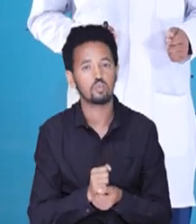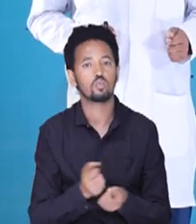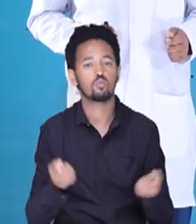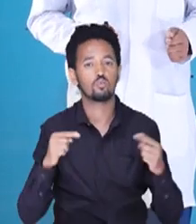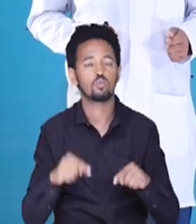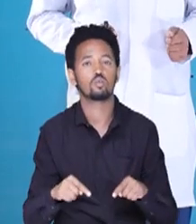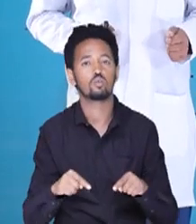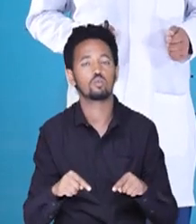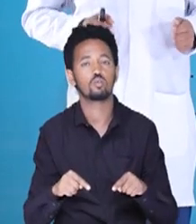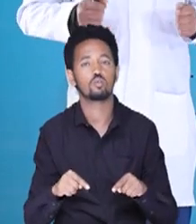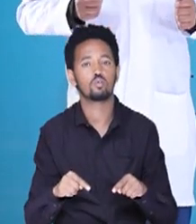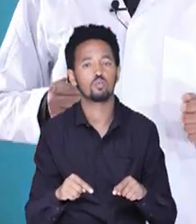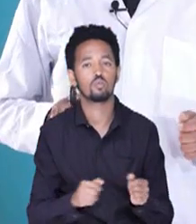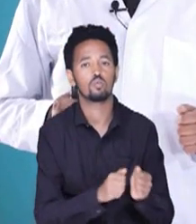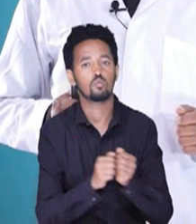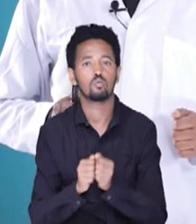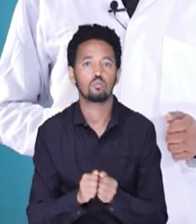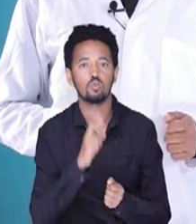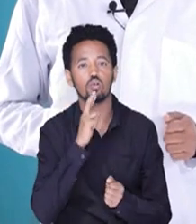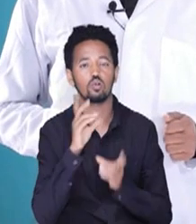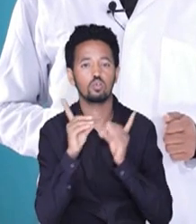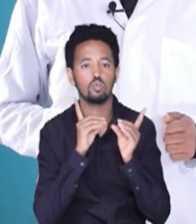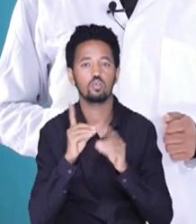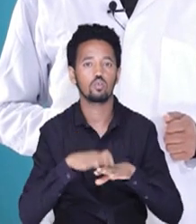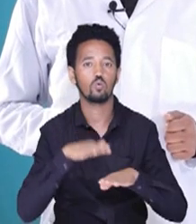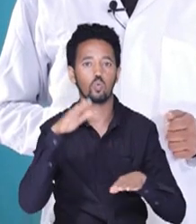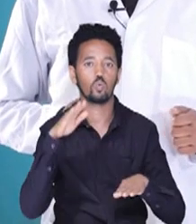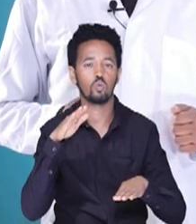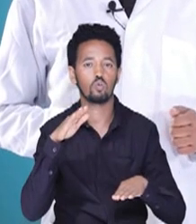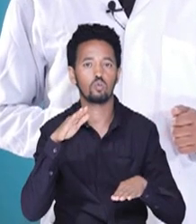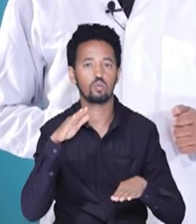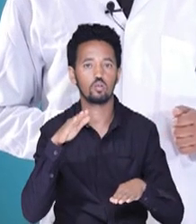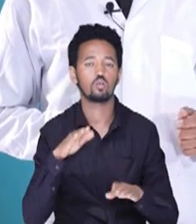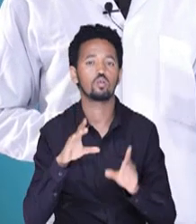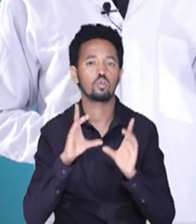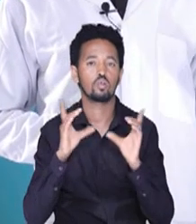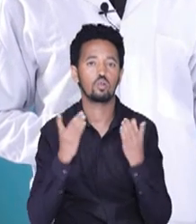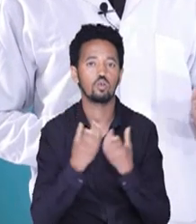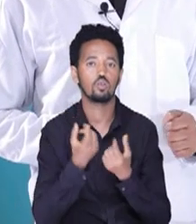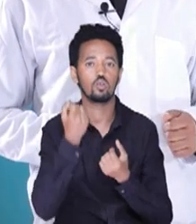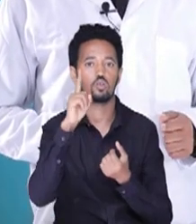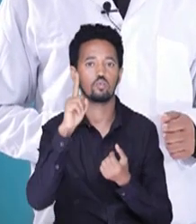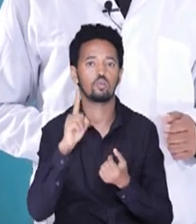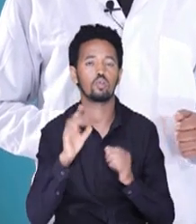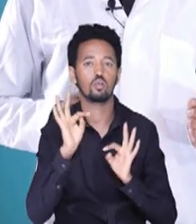Today, we are discussing on Grade 11